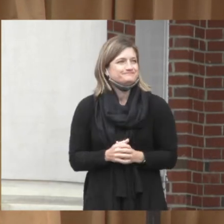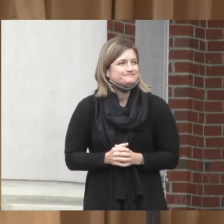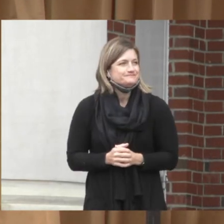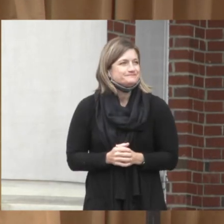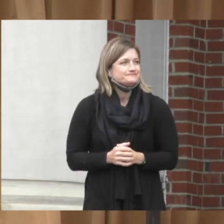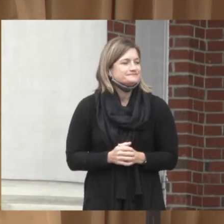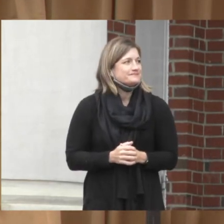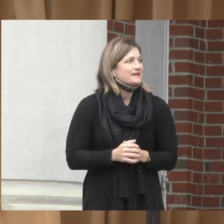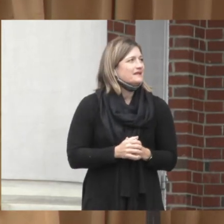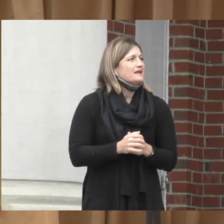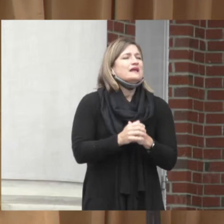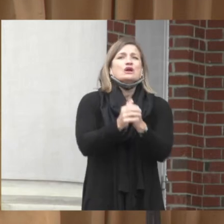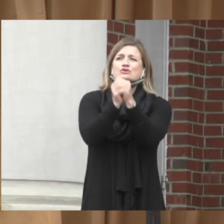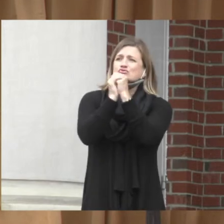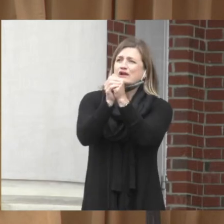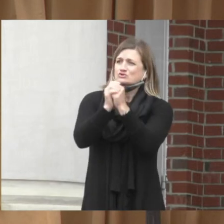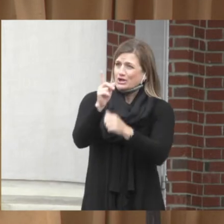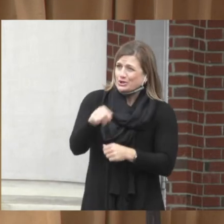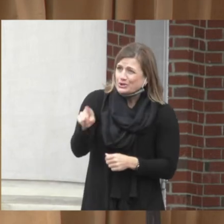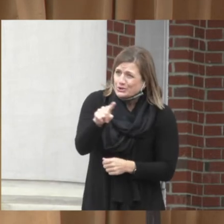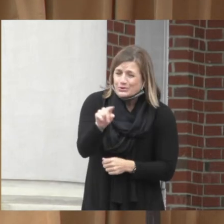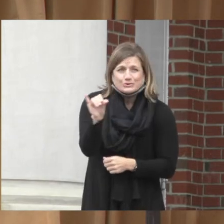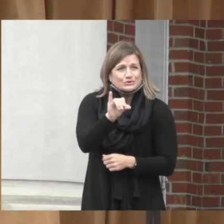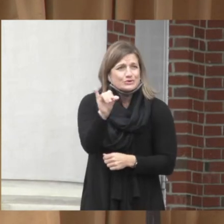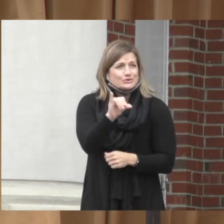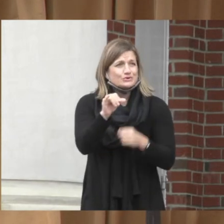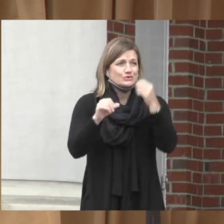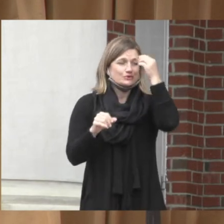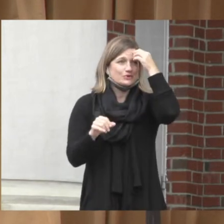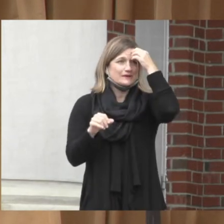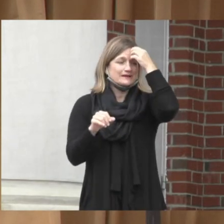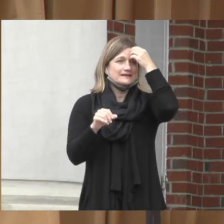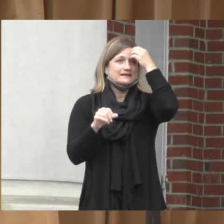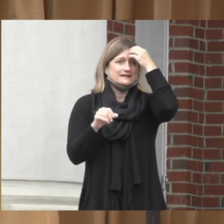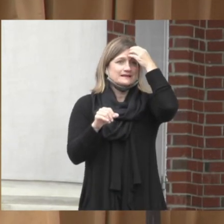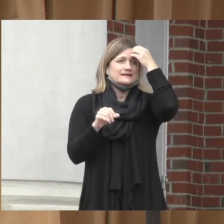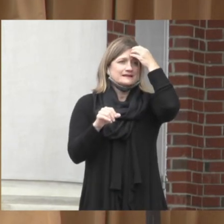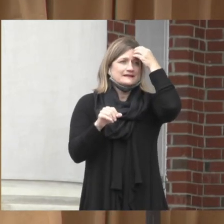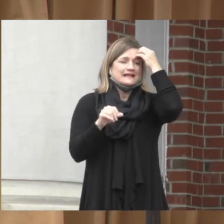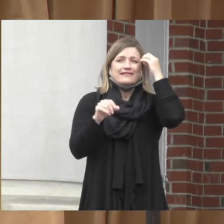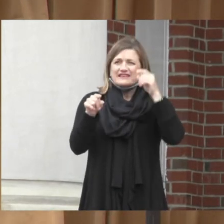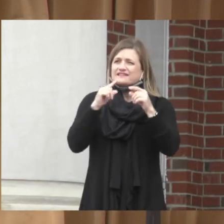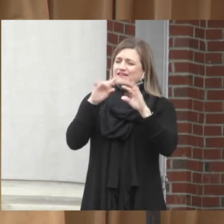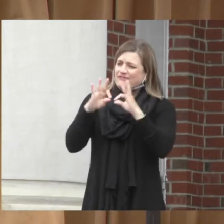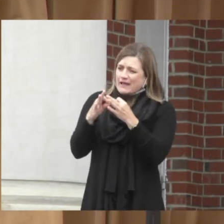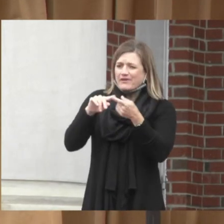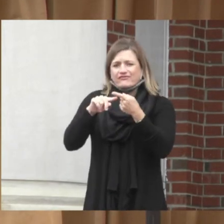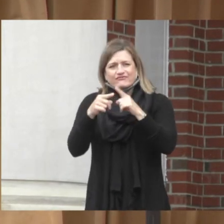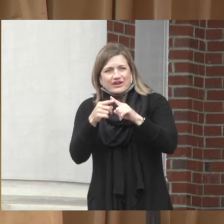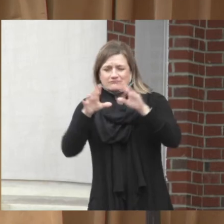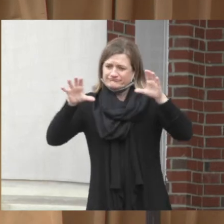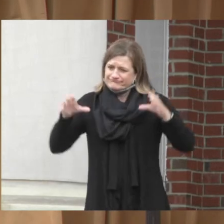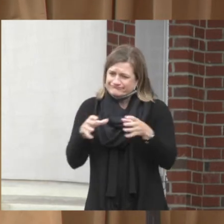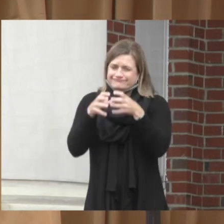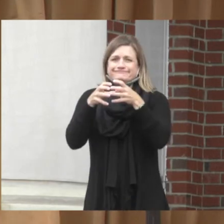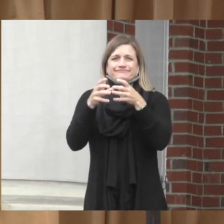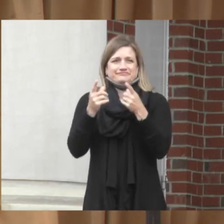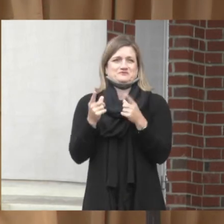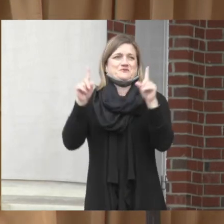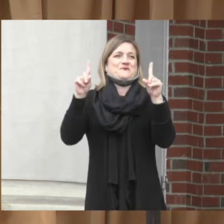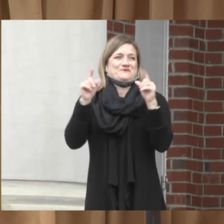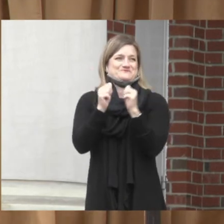We want to congratulate you as well. This is a family accomplishment or a friend accomplishment or the supporter that you are as